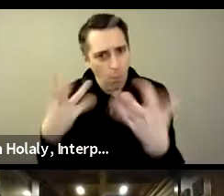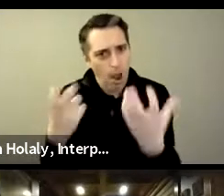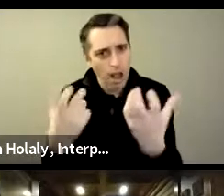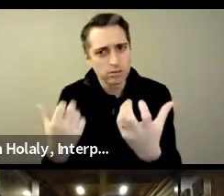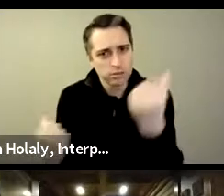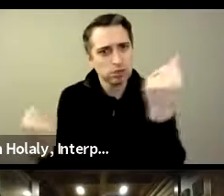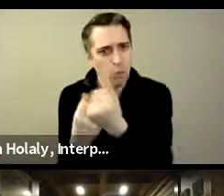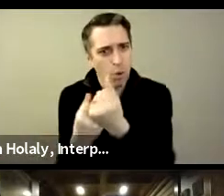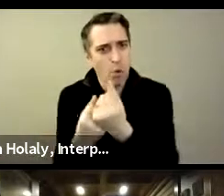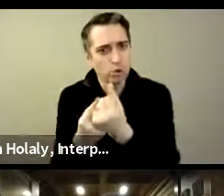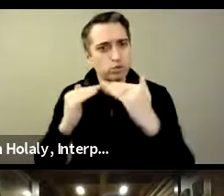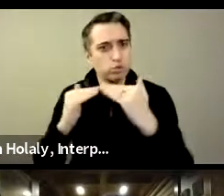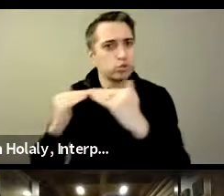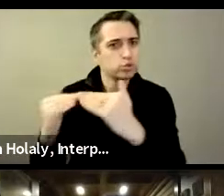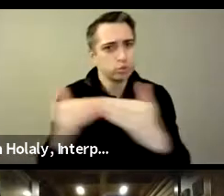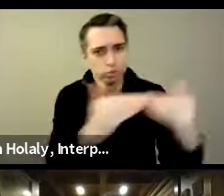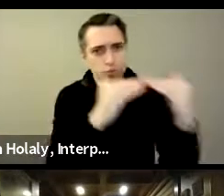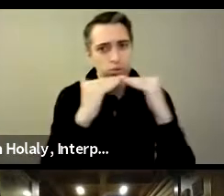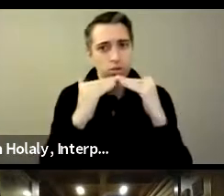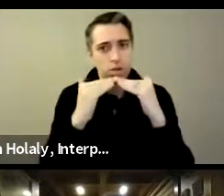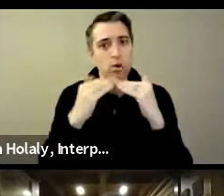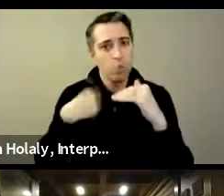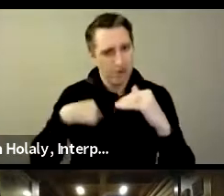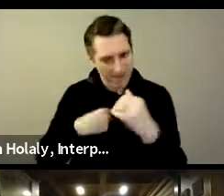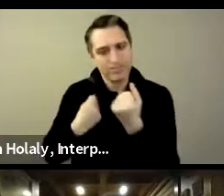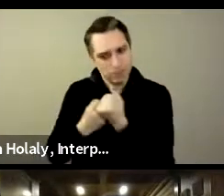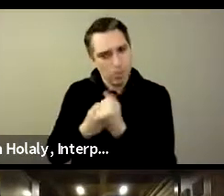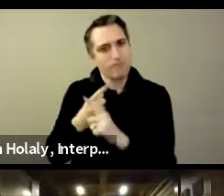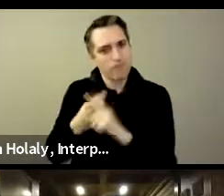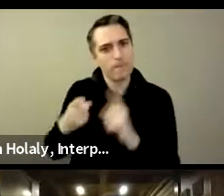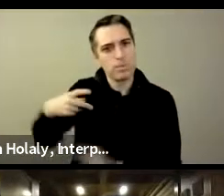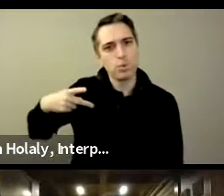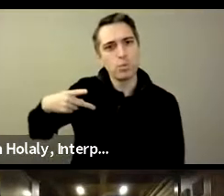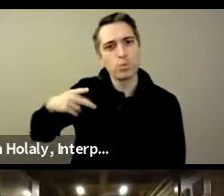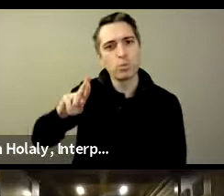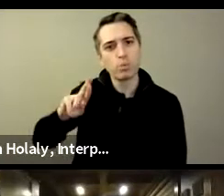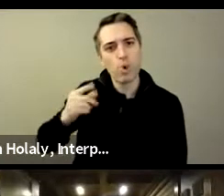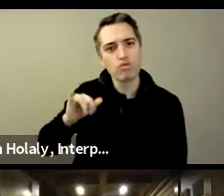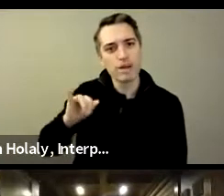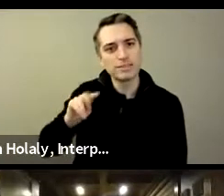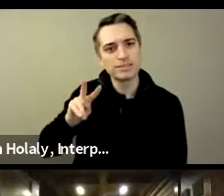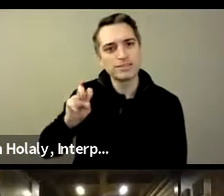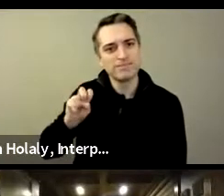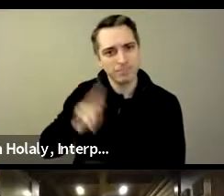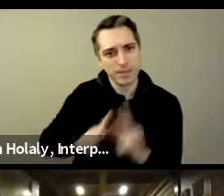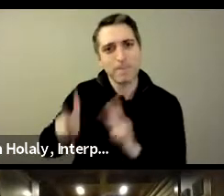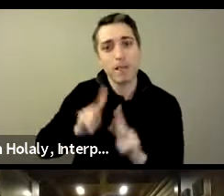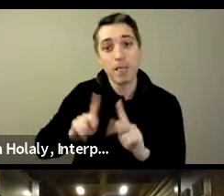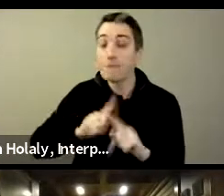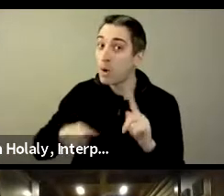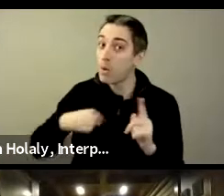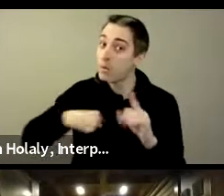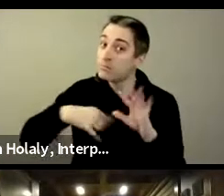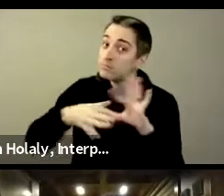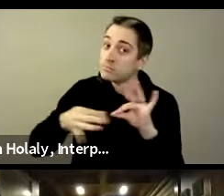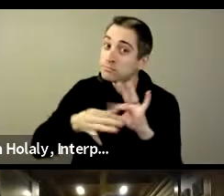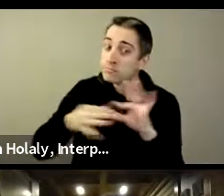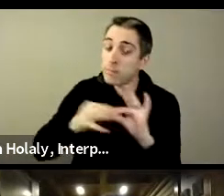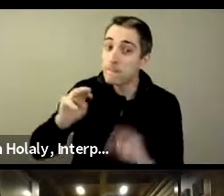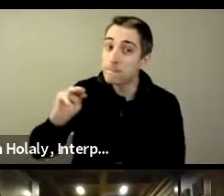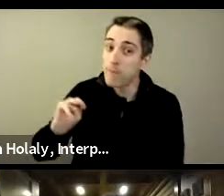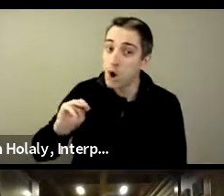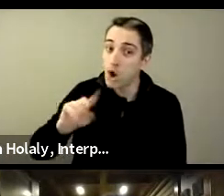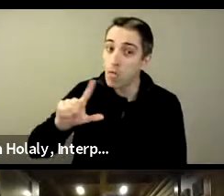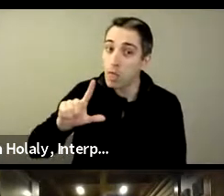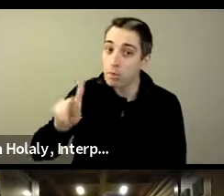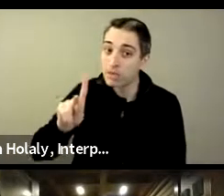from progressives that come to our community to support that. But when we talk about Dr. Martin Luther King's Poor